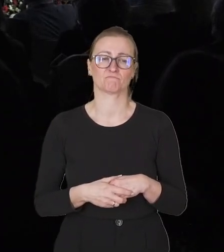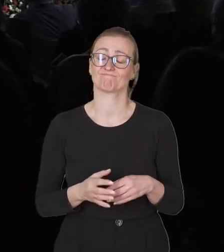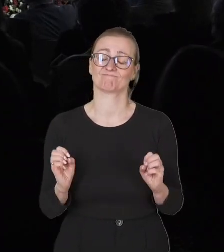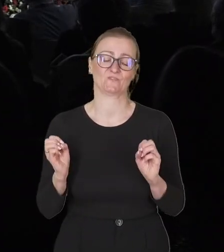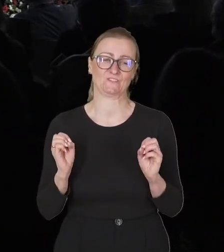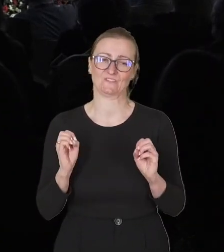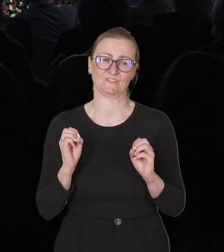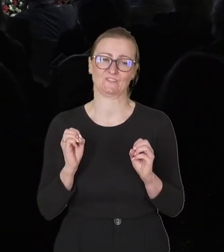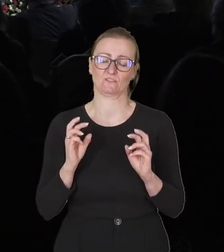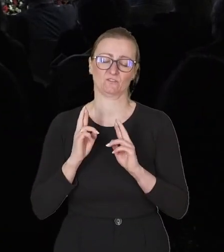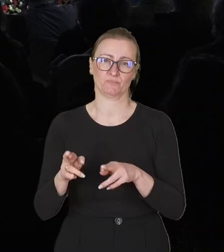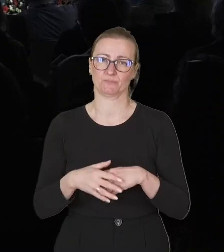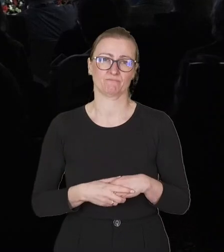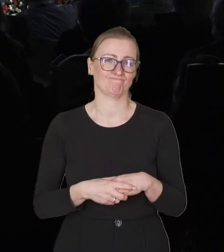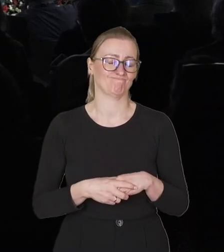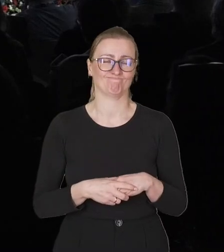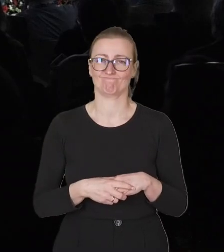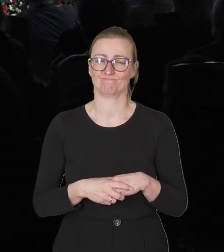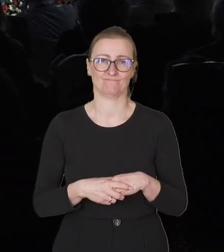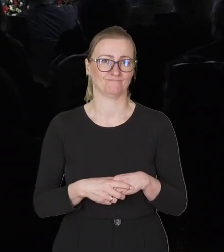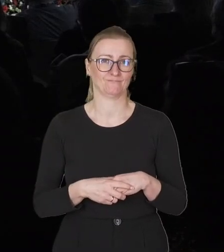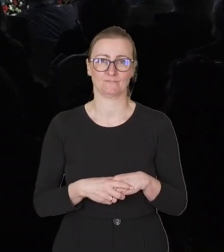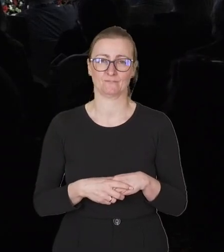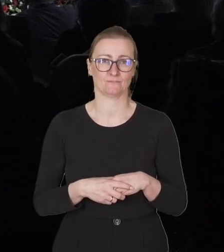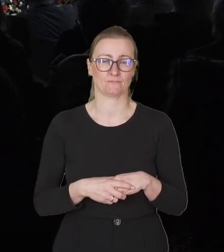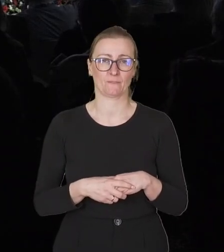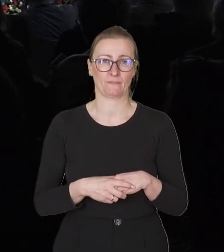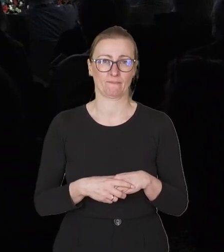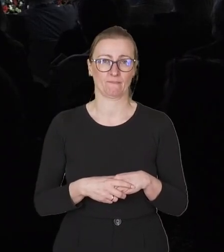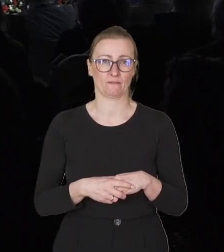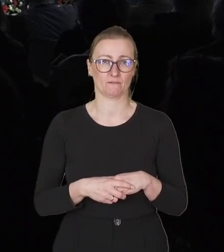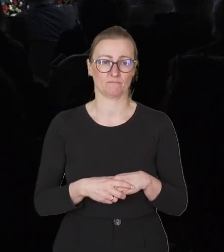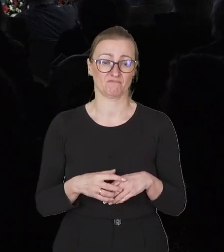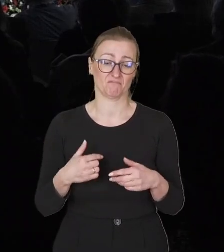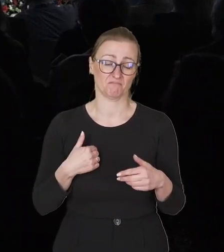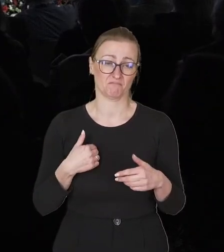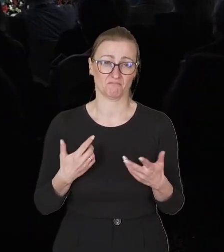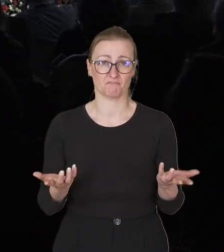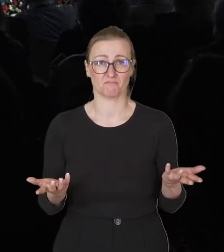think more, for me, it's more important to give incentives